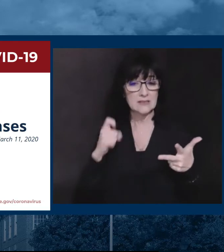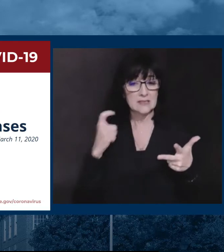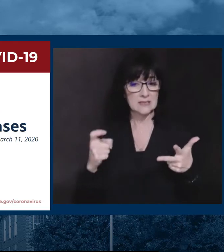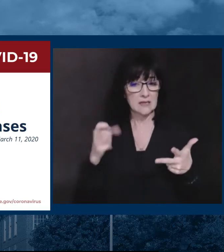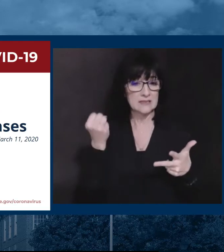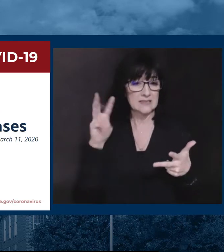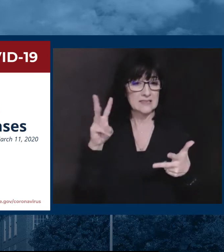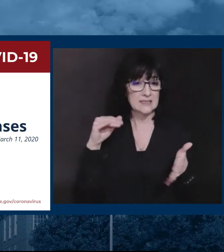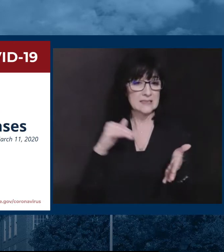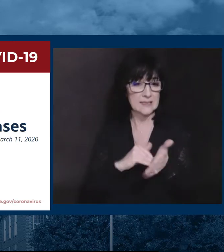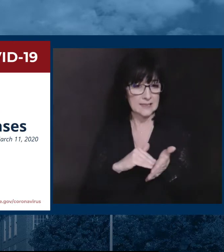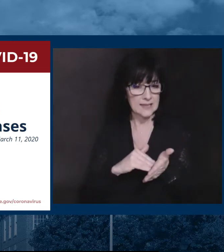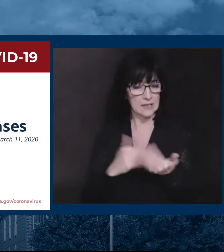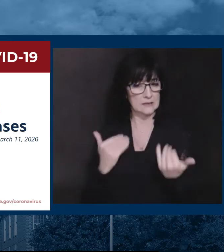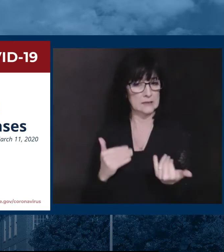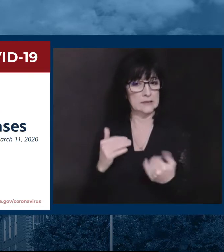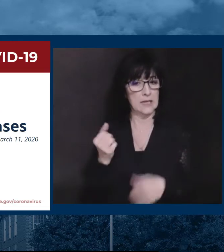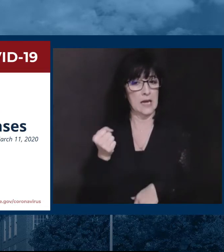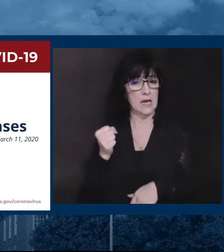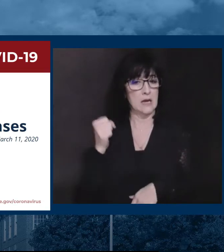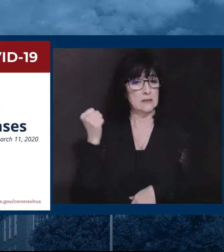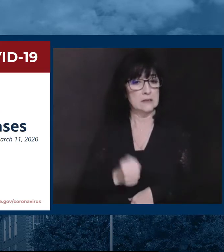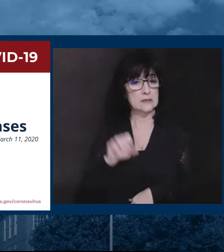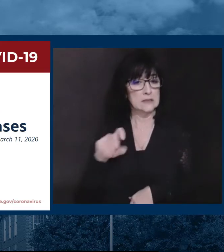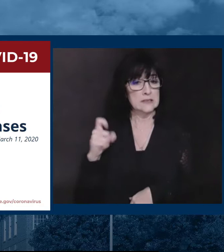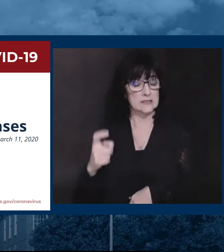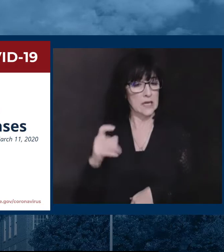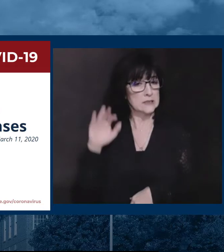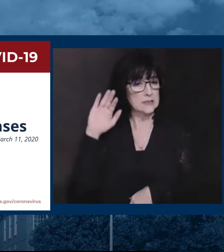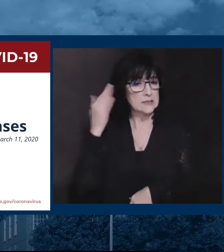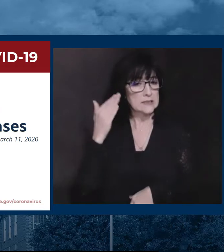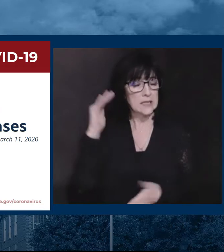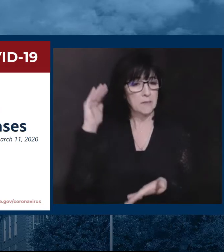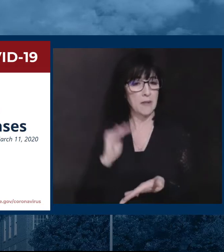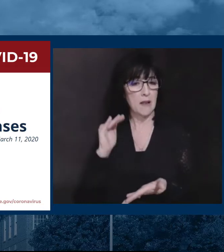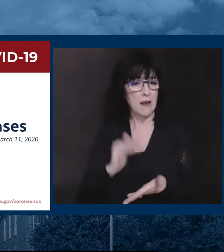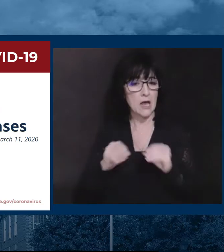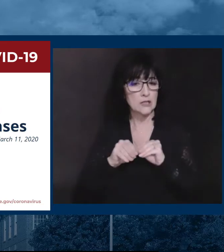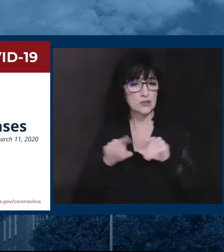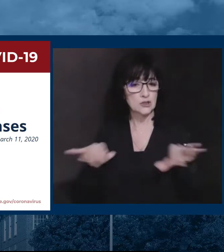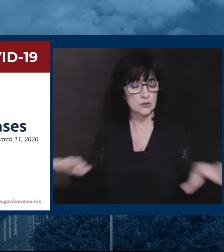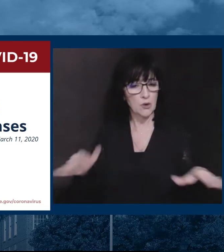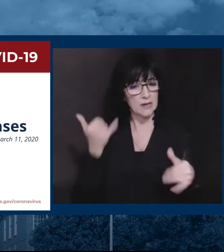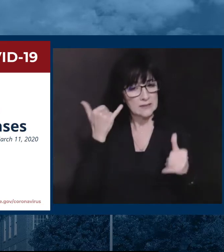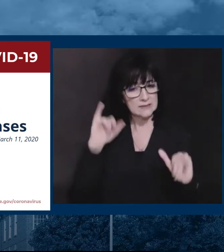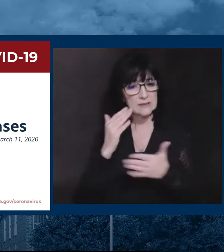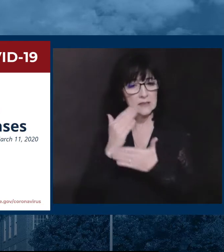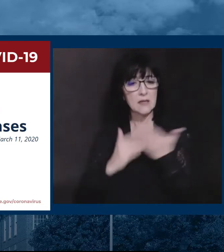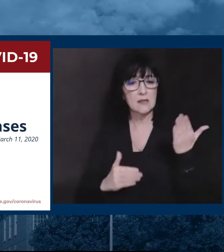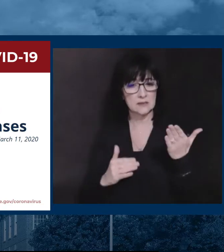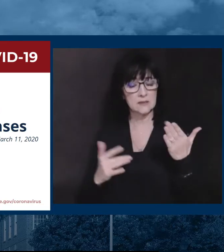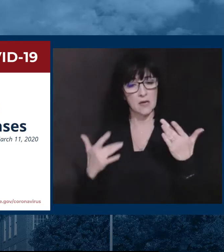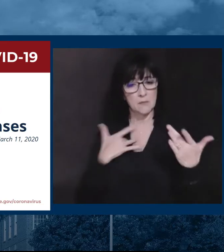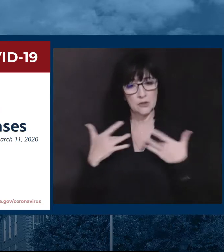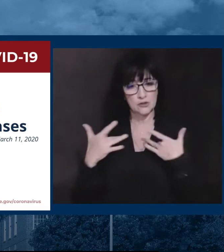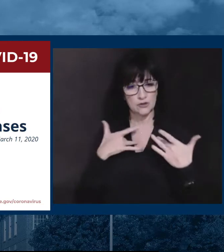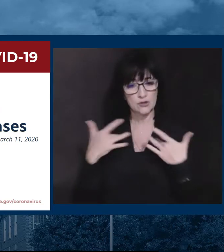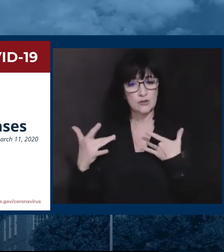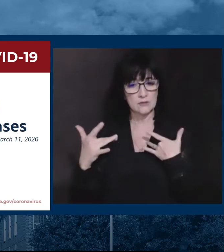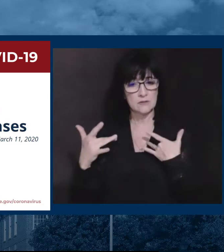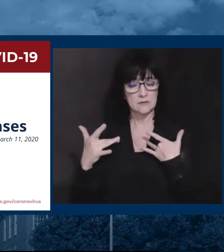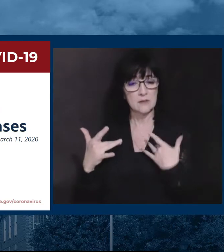little bit in Sussex County. Still some areas of concern. The hospitalization rate, as we talked to the